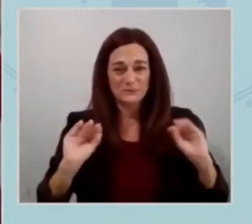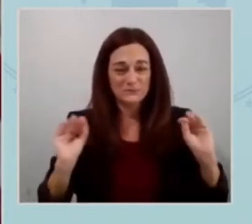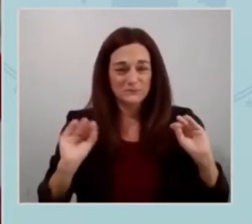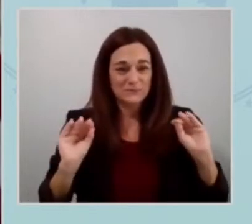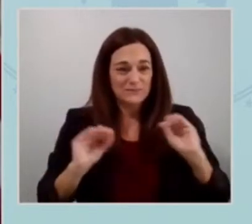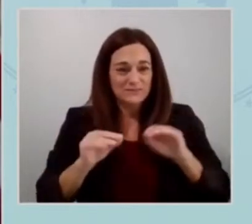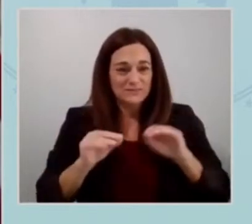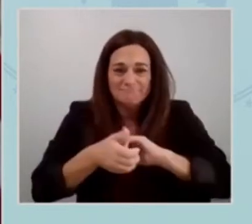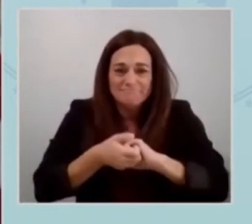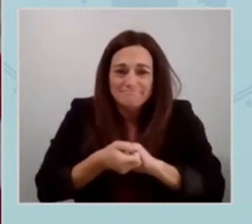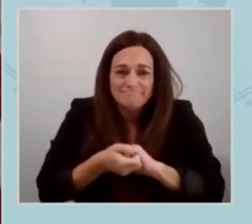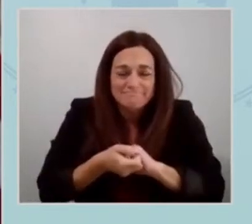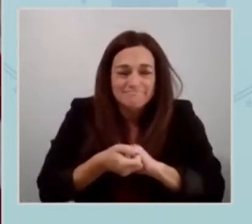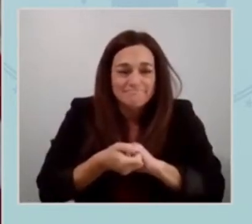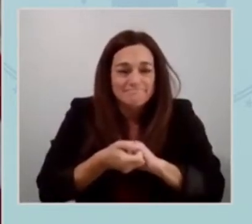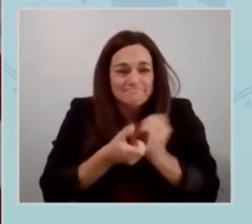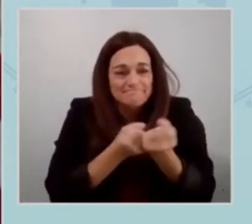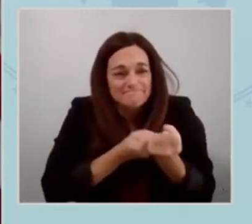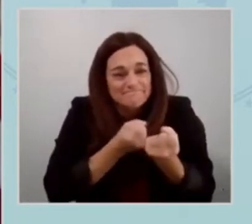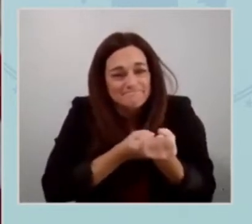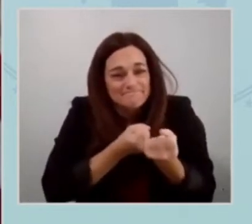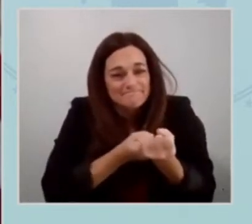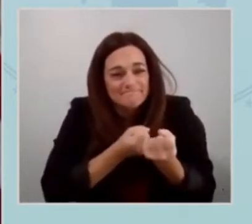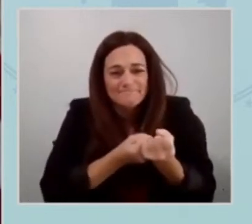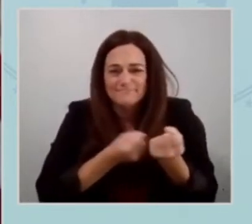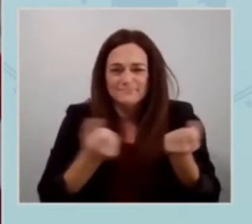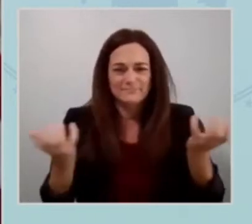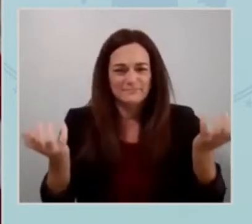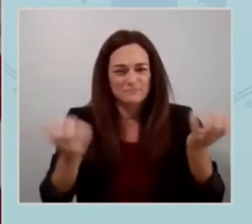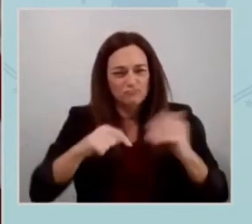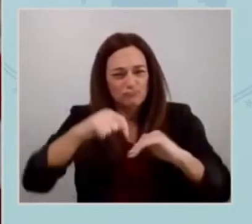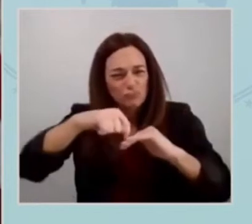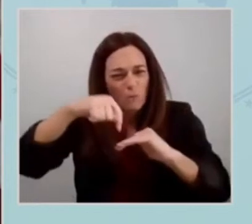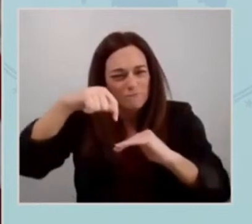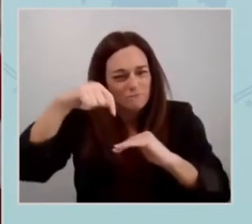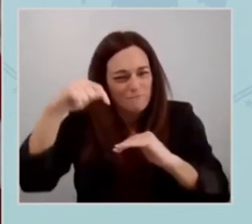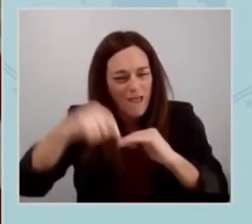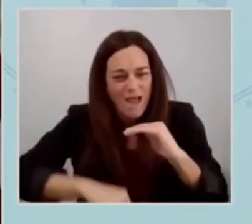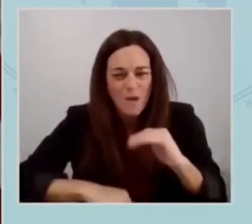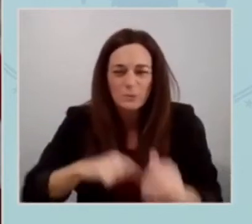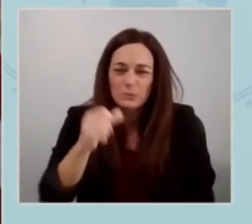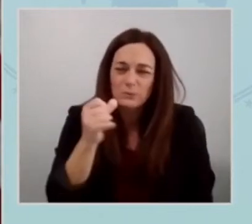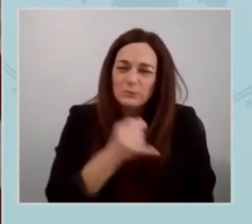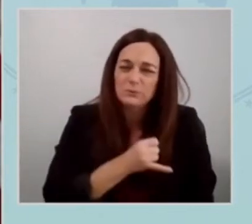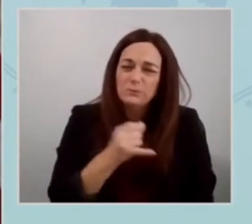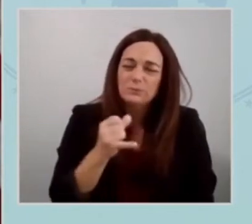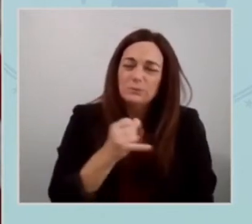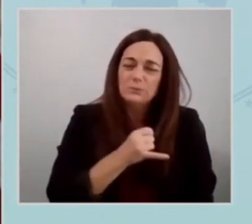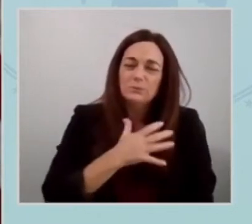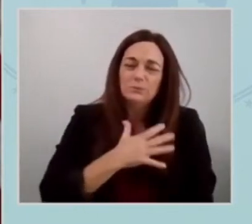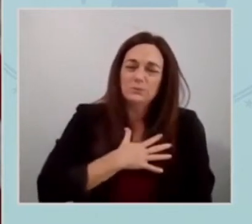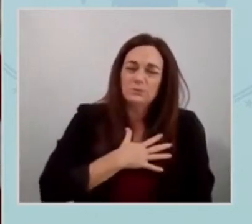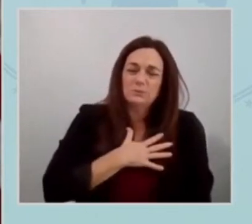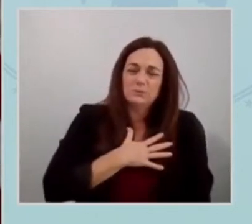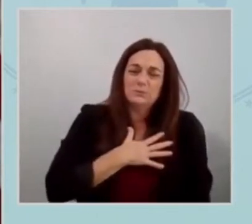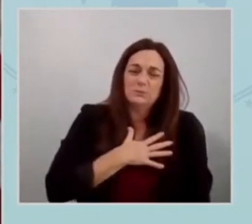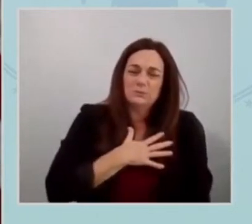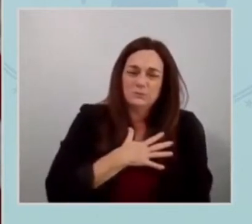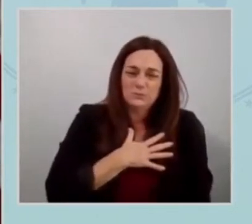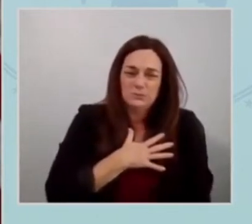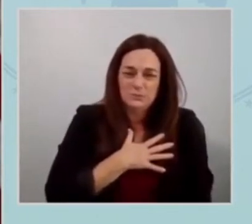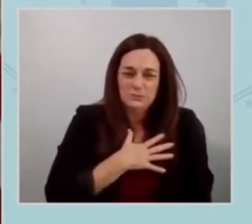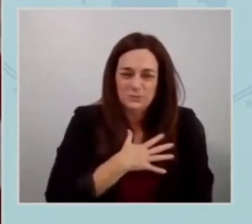their husband, their wife, their child. I mean, it's one of those things that is